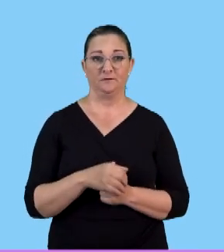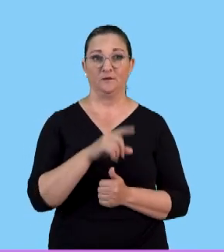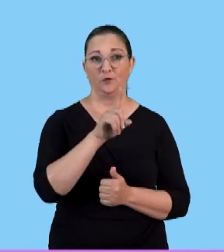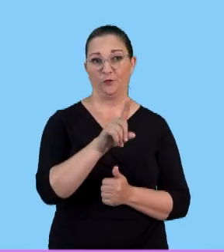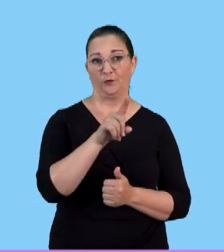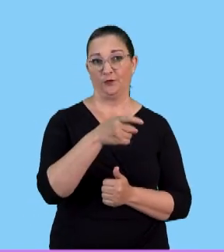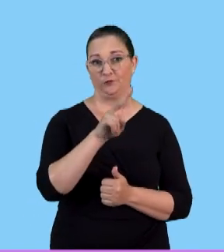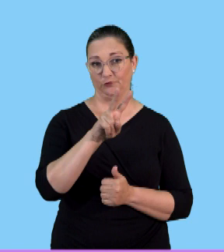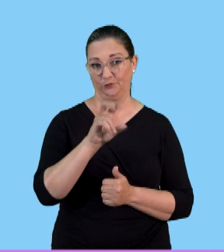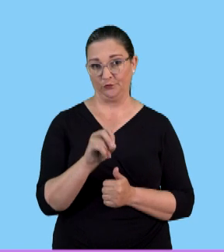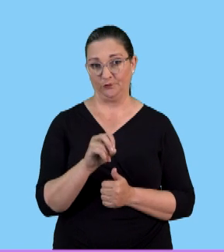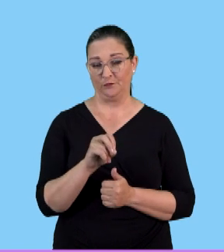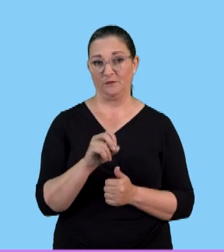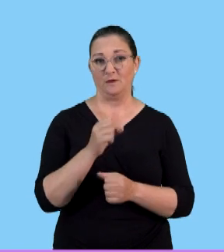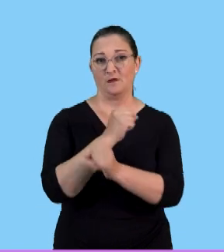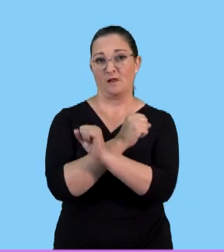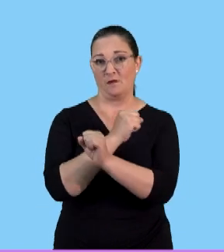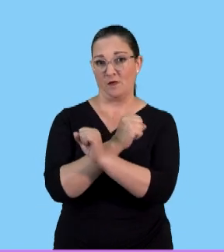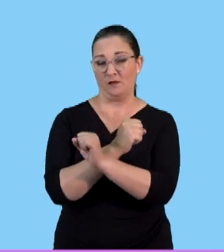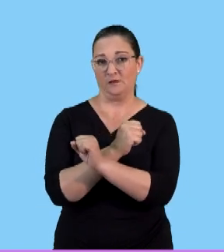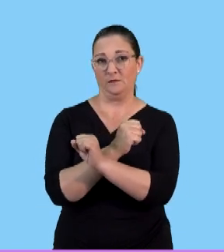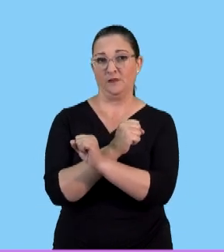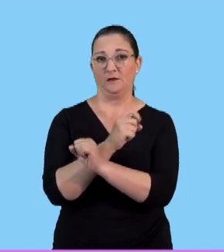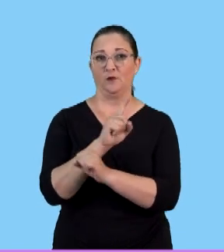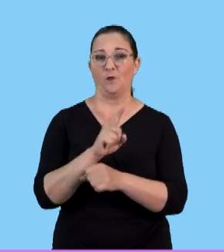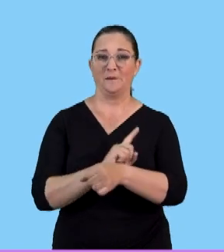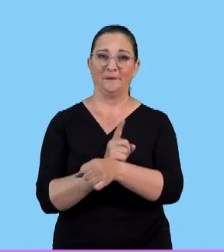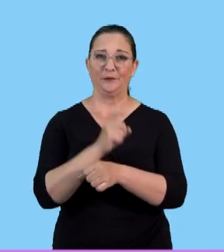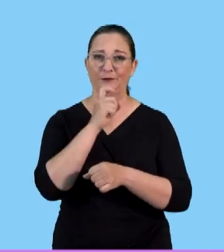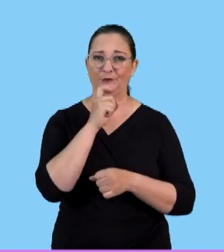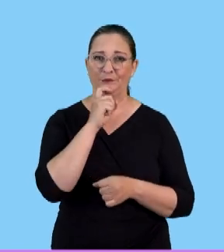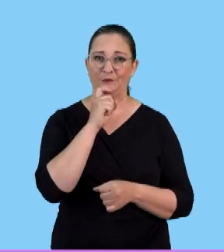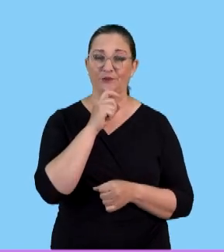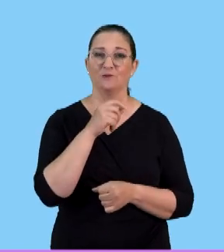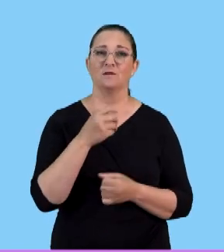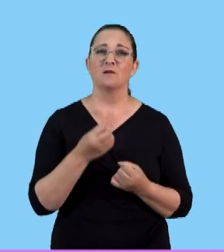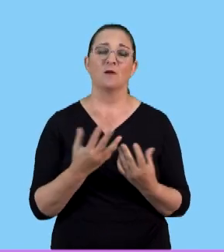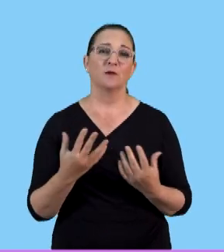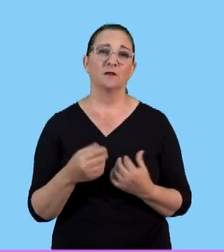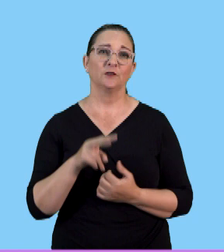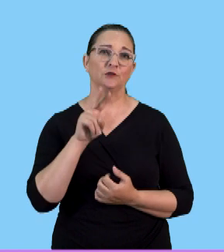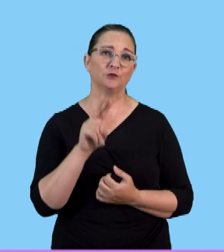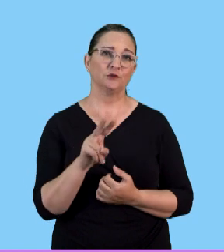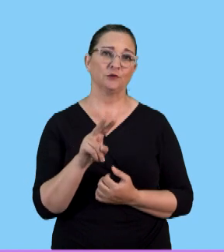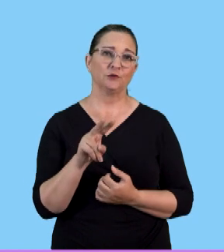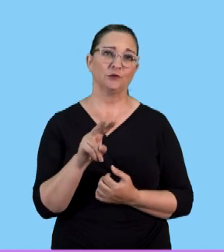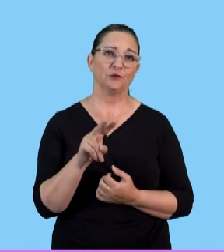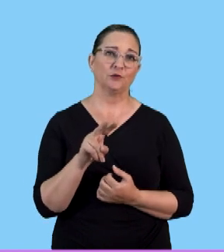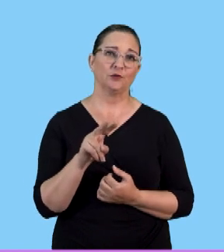plus 120 multiplied by the minute used. She has used